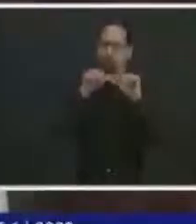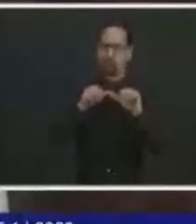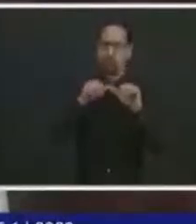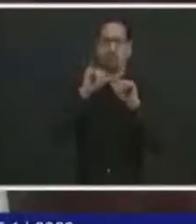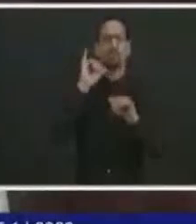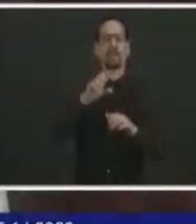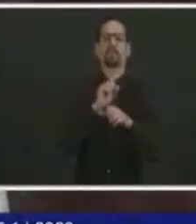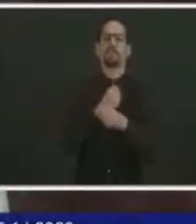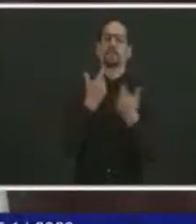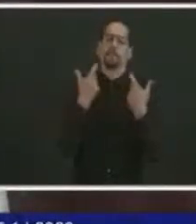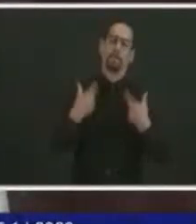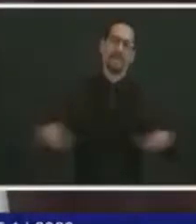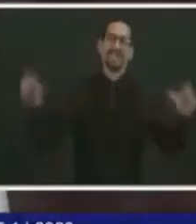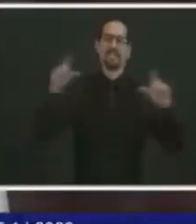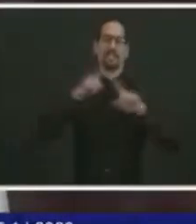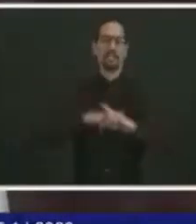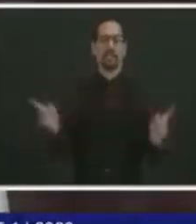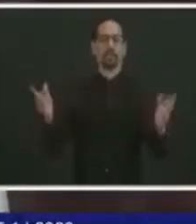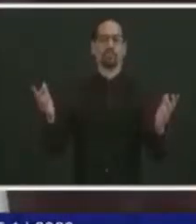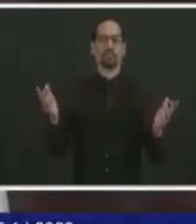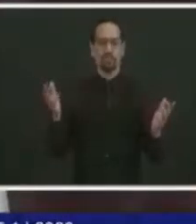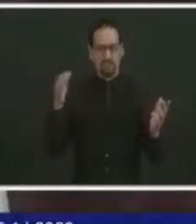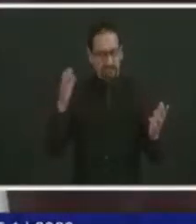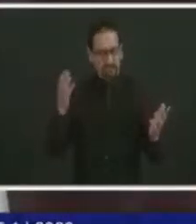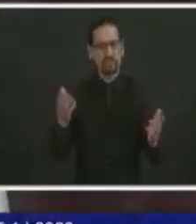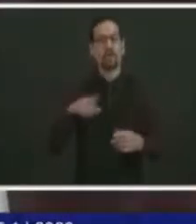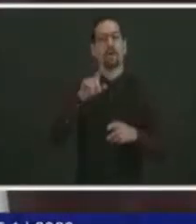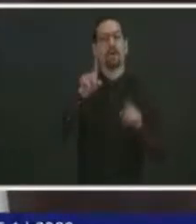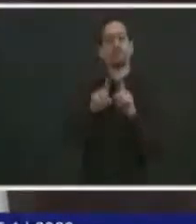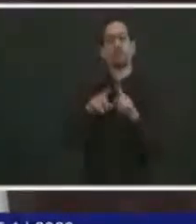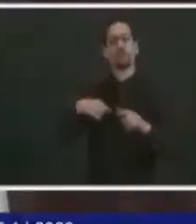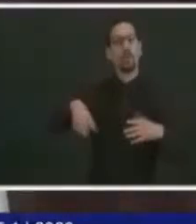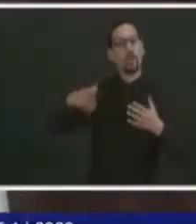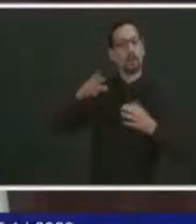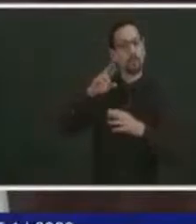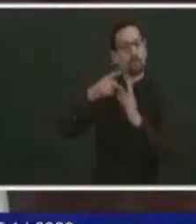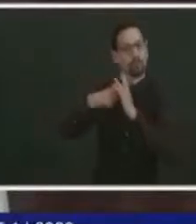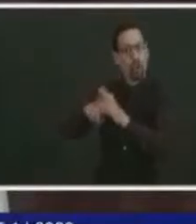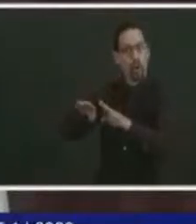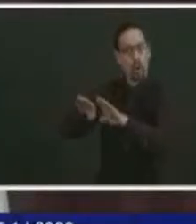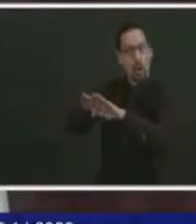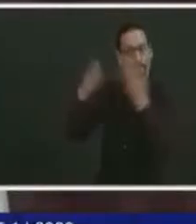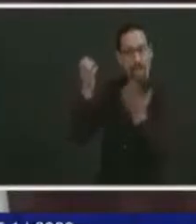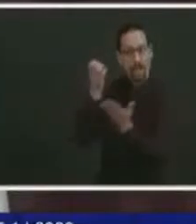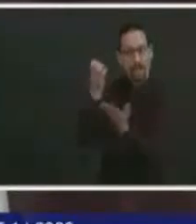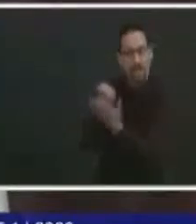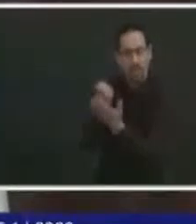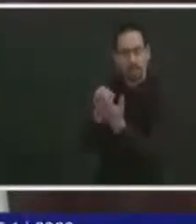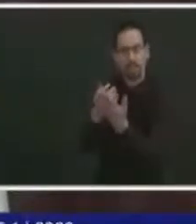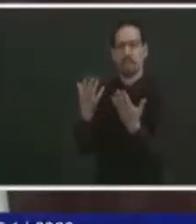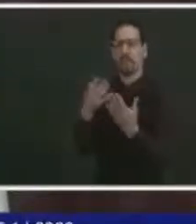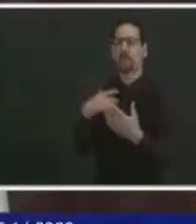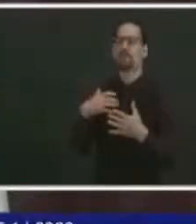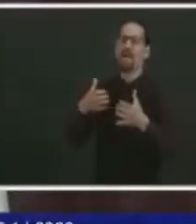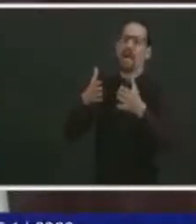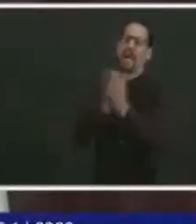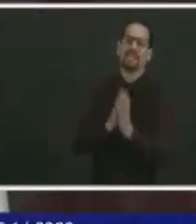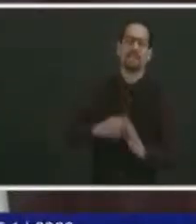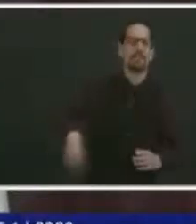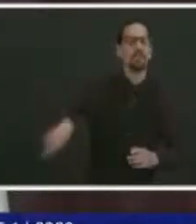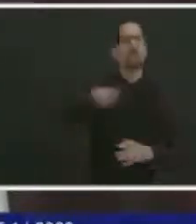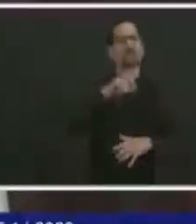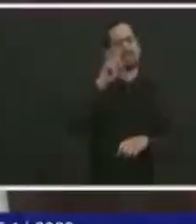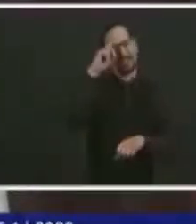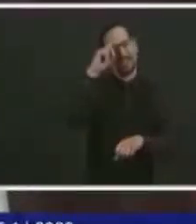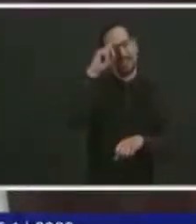to, at the same time we're reopening the economy, I'm asking you to double down and try even harder